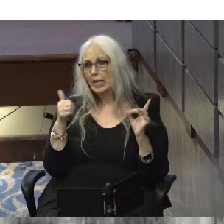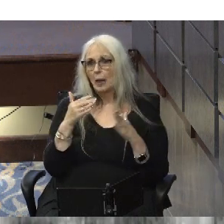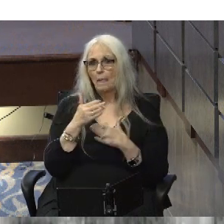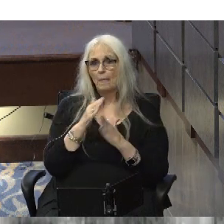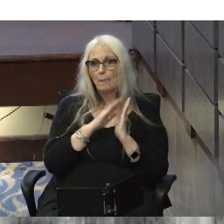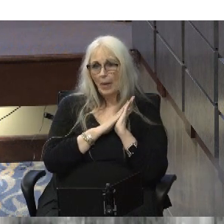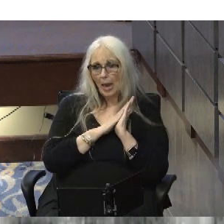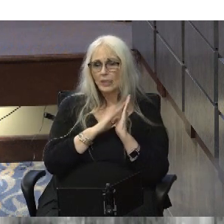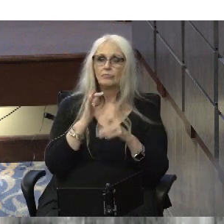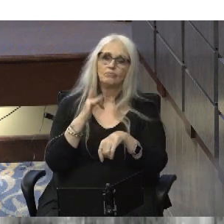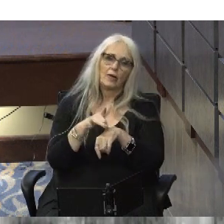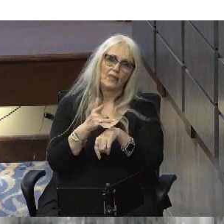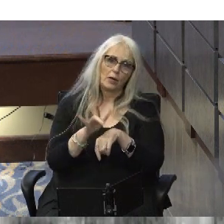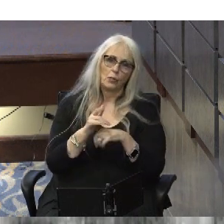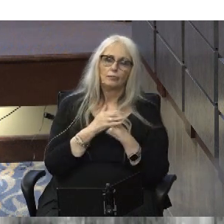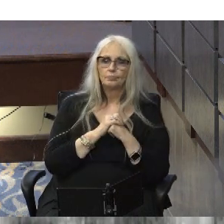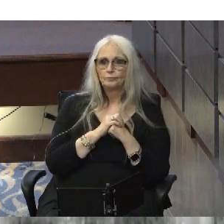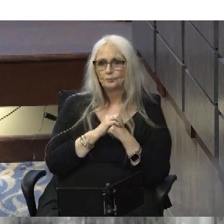available.